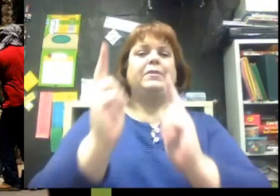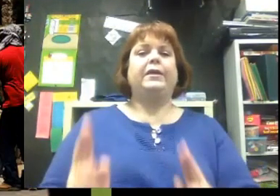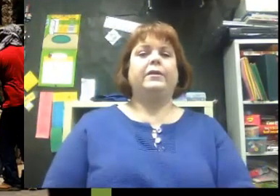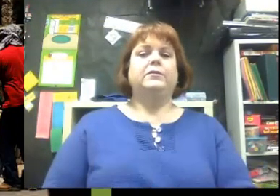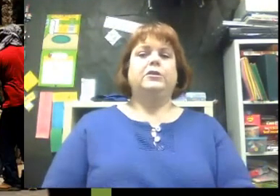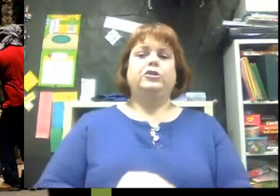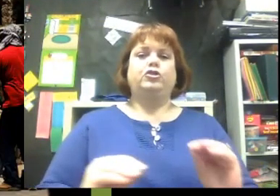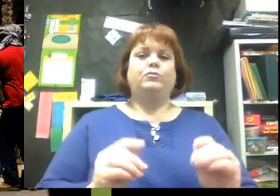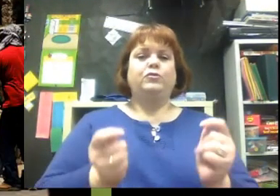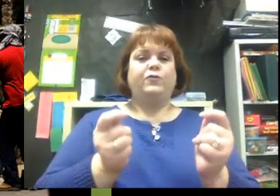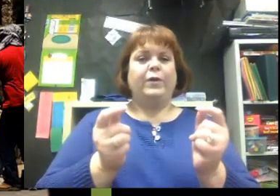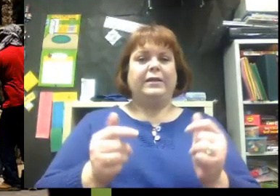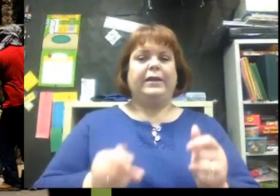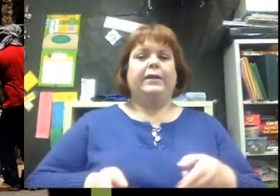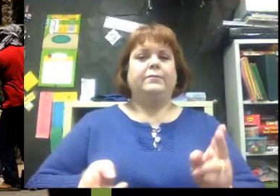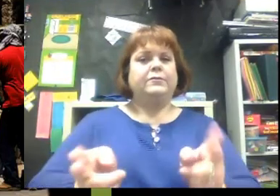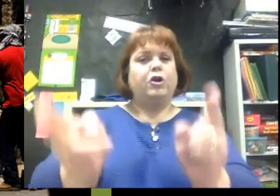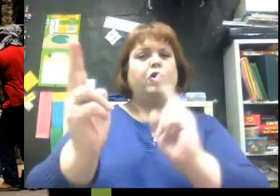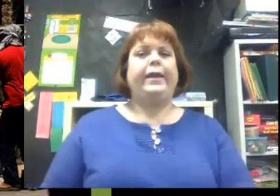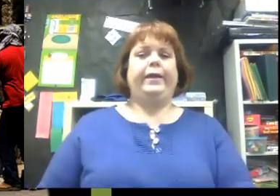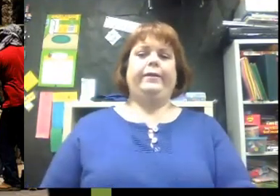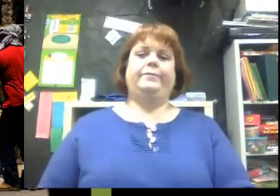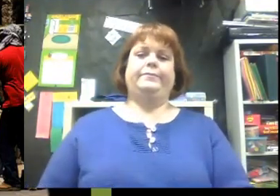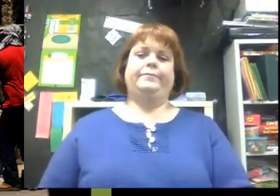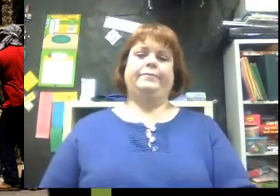Scrambling, to move quickly, hurry.